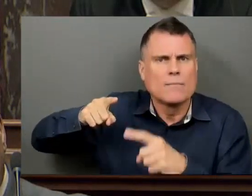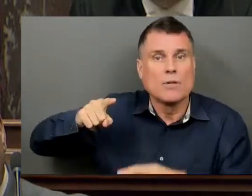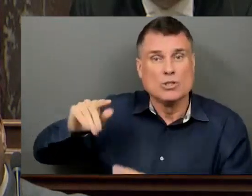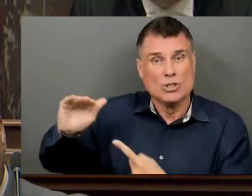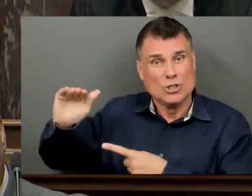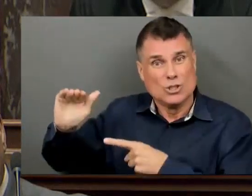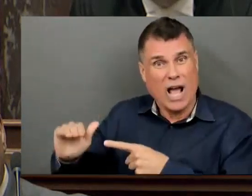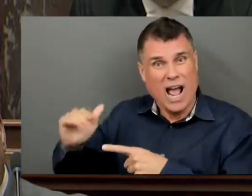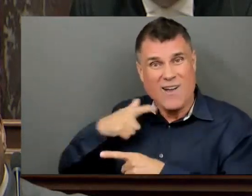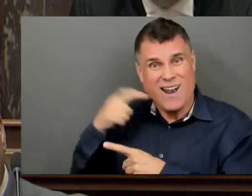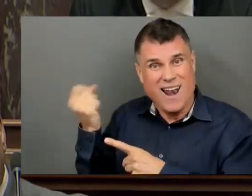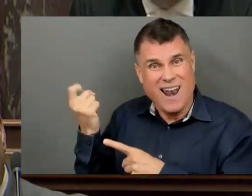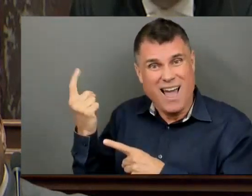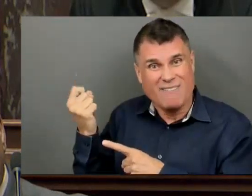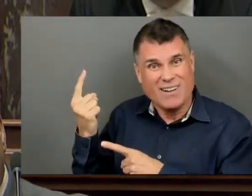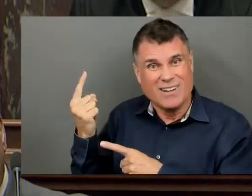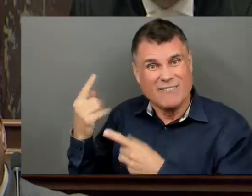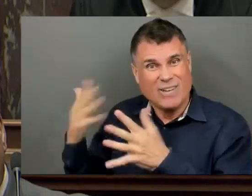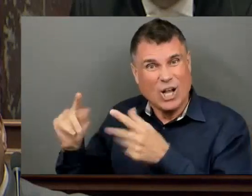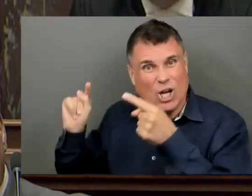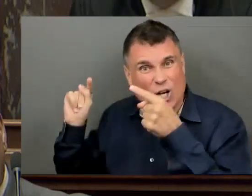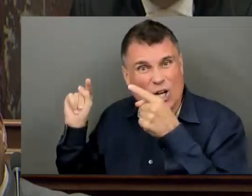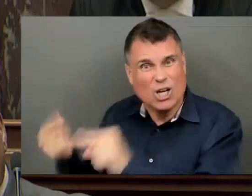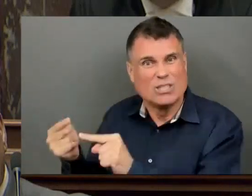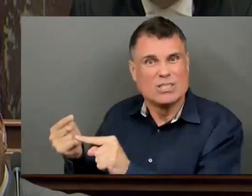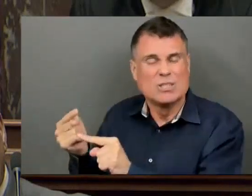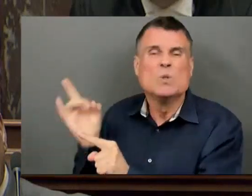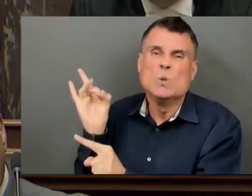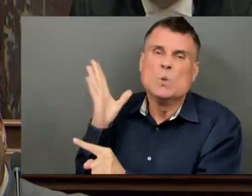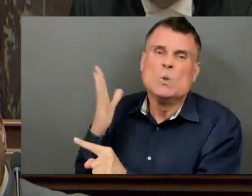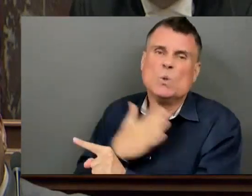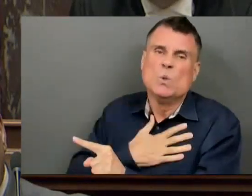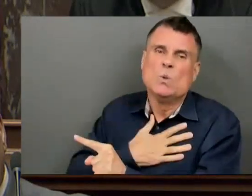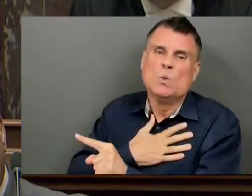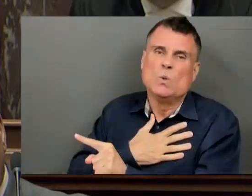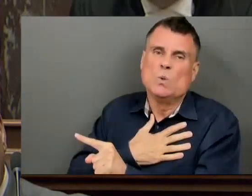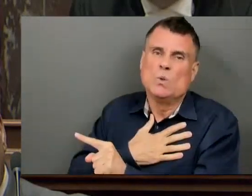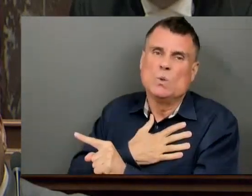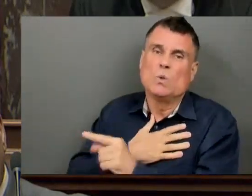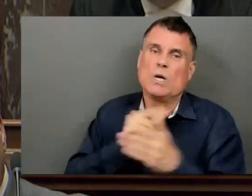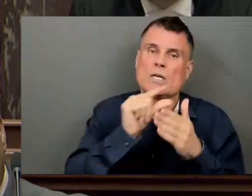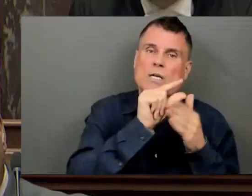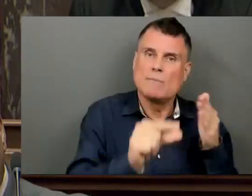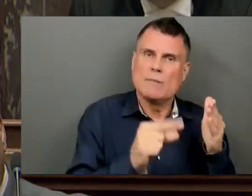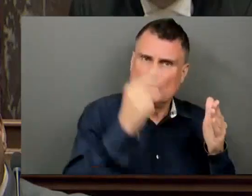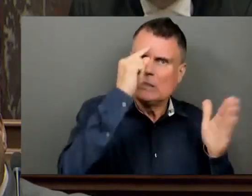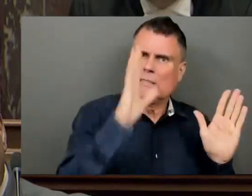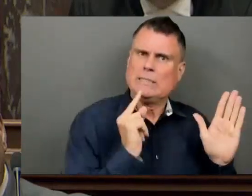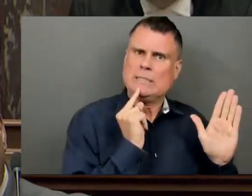extremely seriously. We need to get to the bottom of it. We need to find out what happened, to make